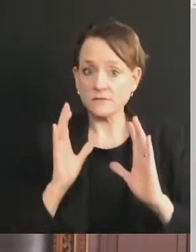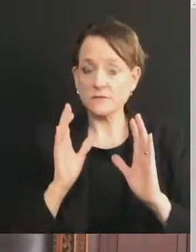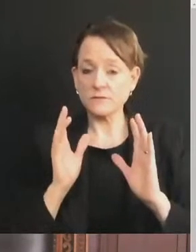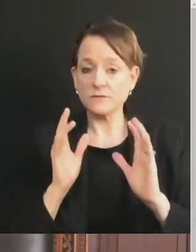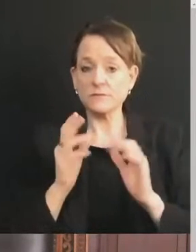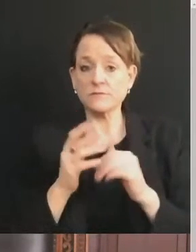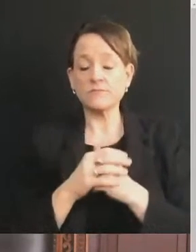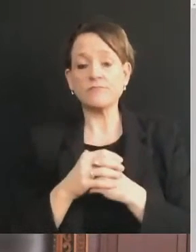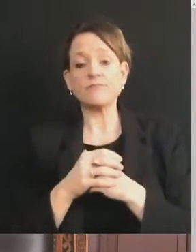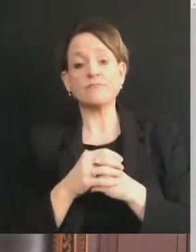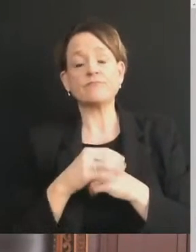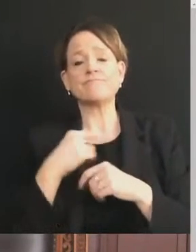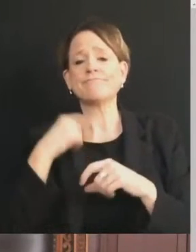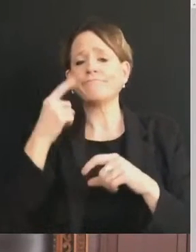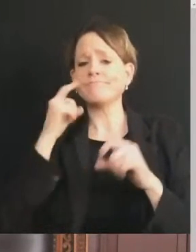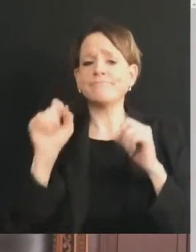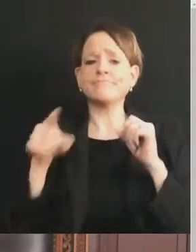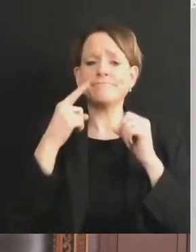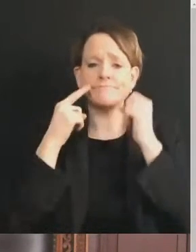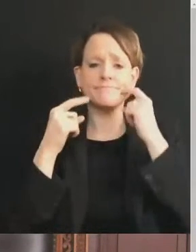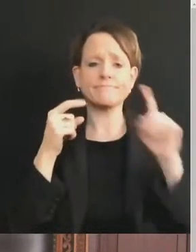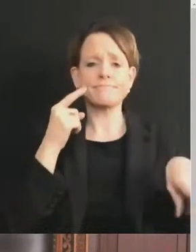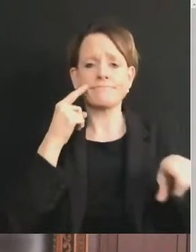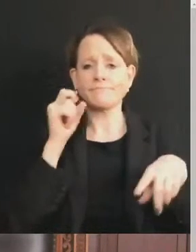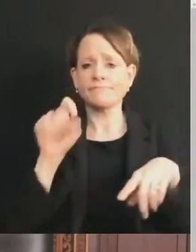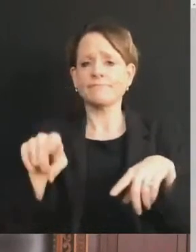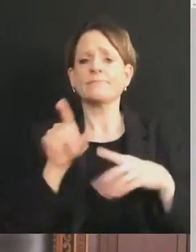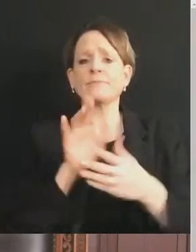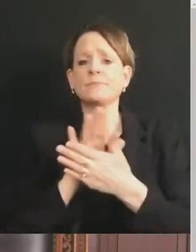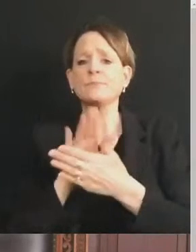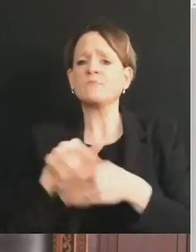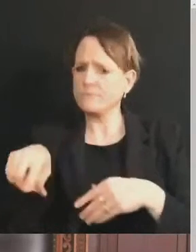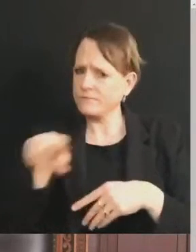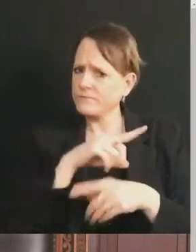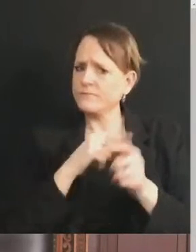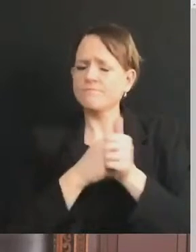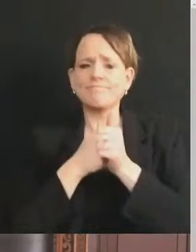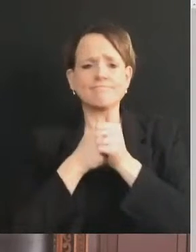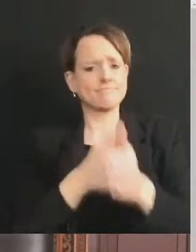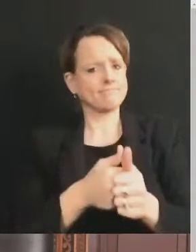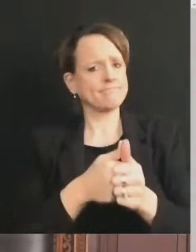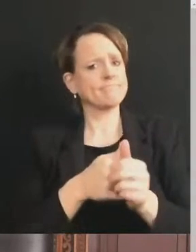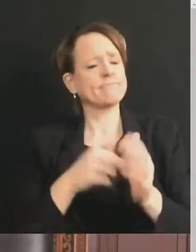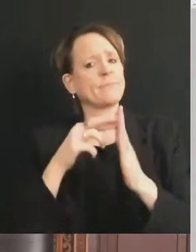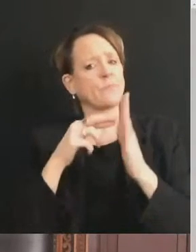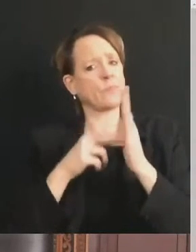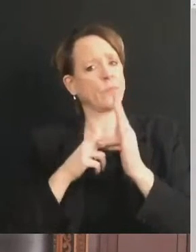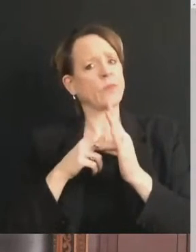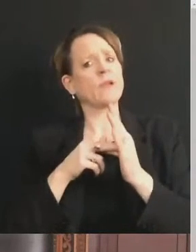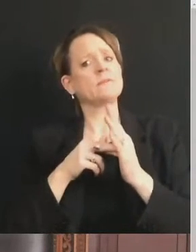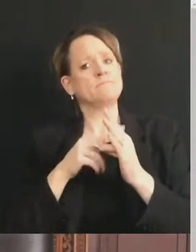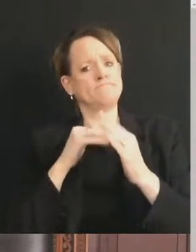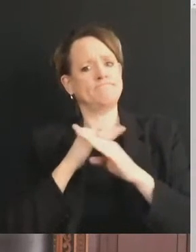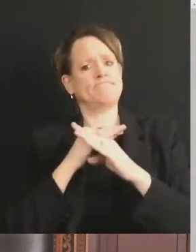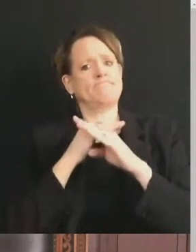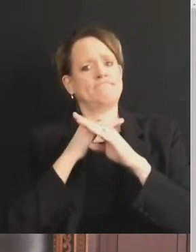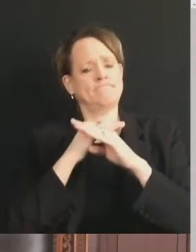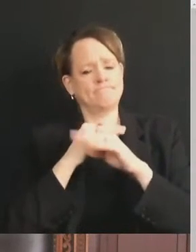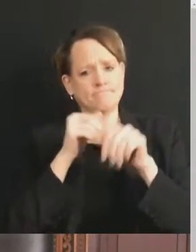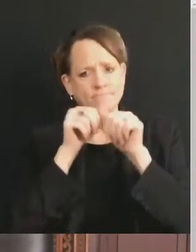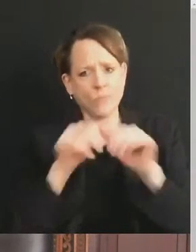the mitigation things that I'm talking about, the mask, wearing a mask, if there's any group that seems to